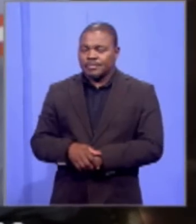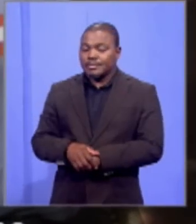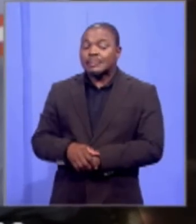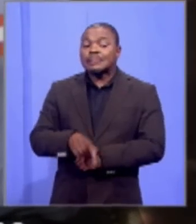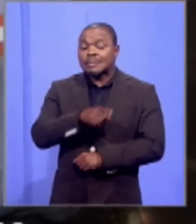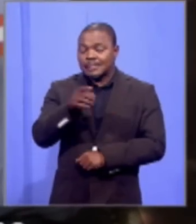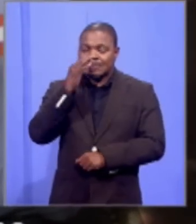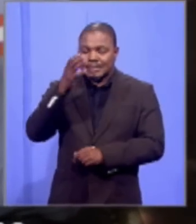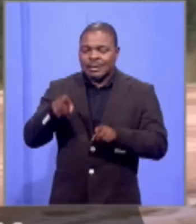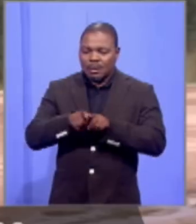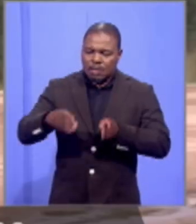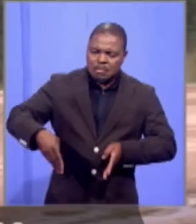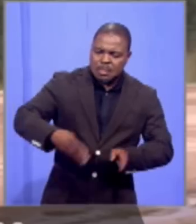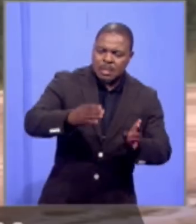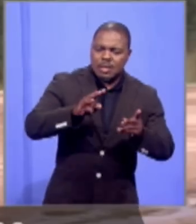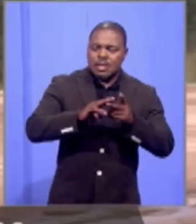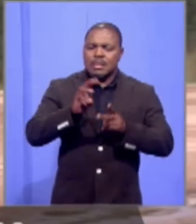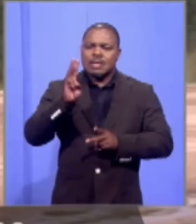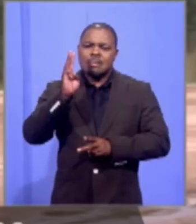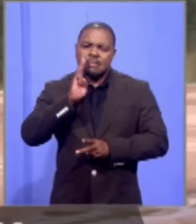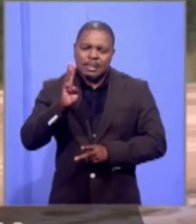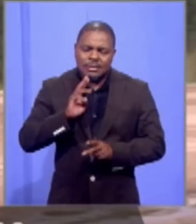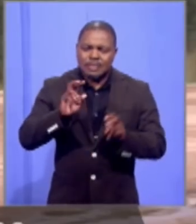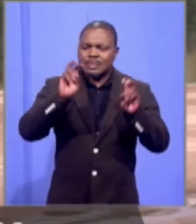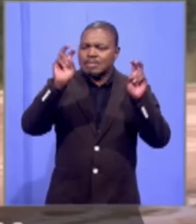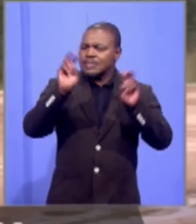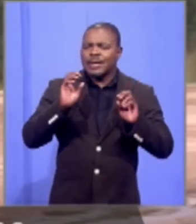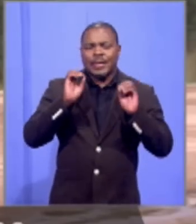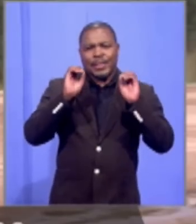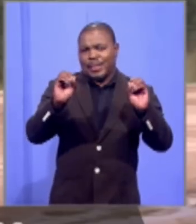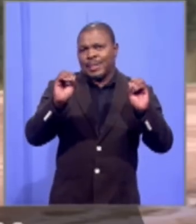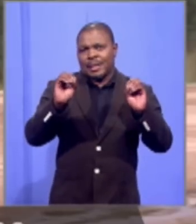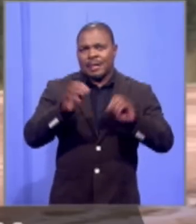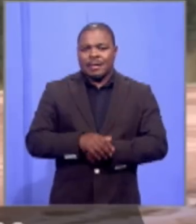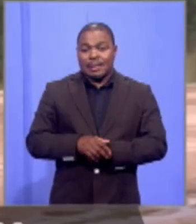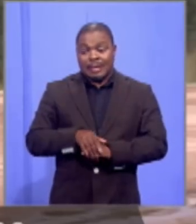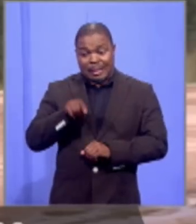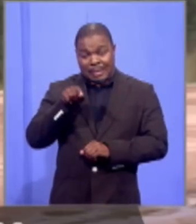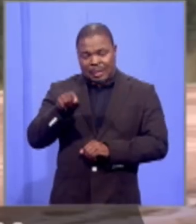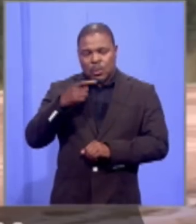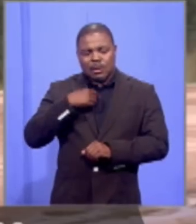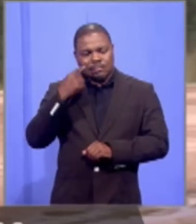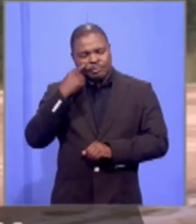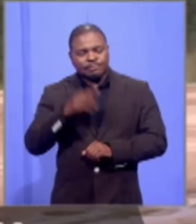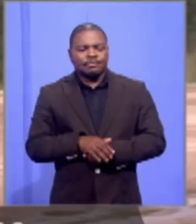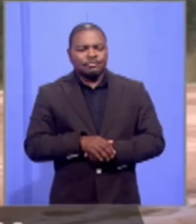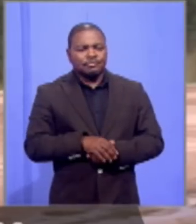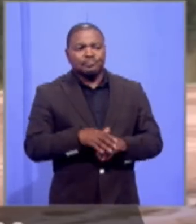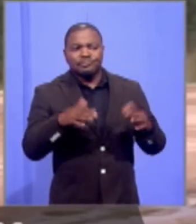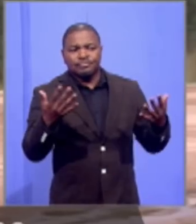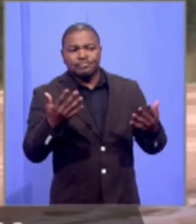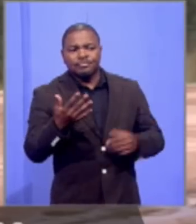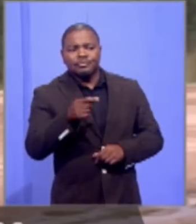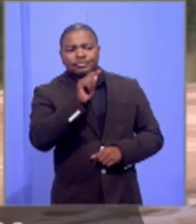gona ditsela ga gona metsi ga gona metlakase so ke tsona dintho tse le gore ga di sheba gore re bue le di-department